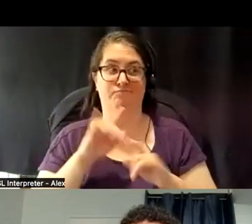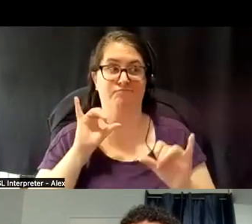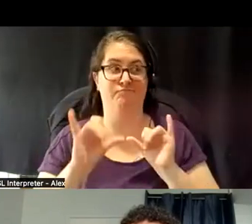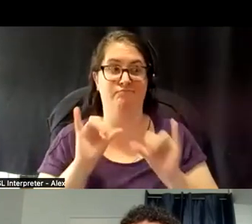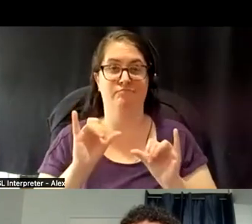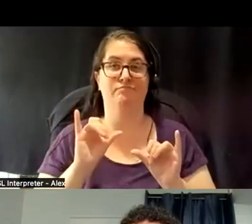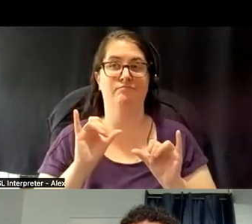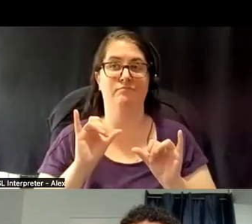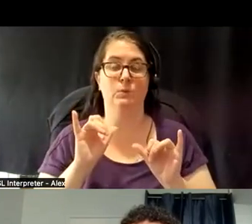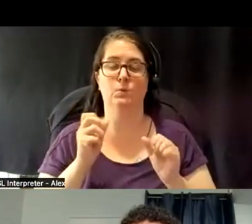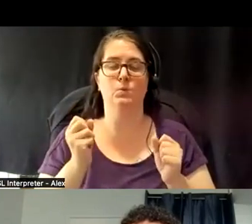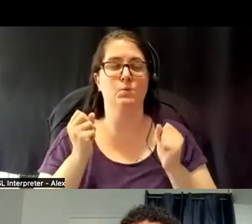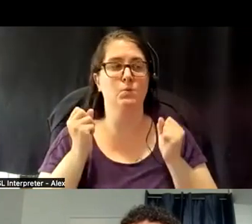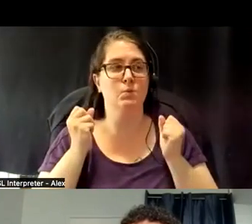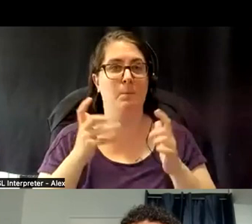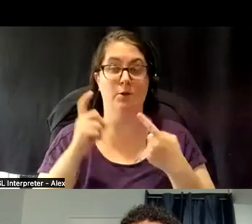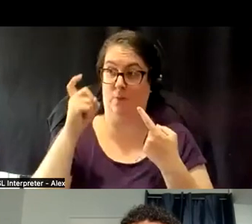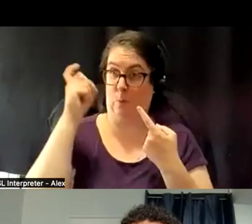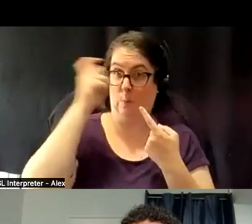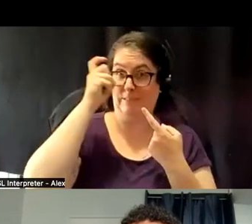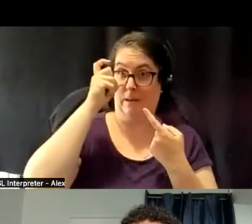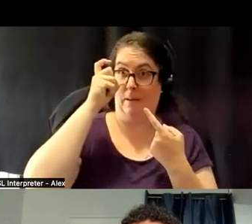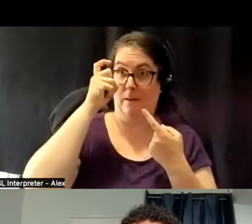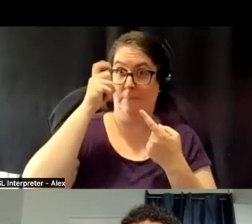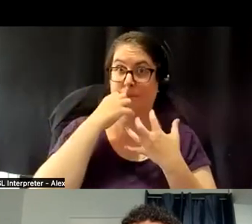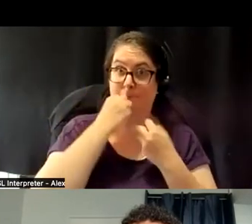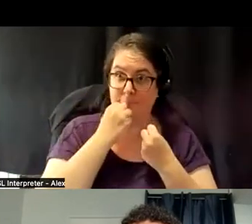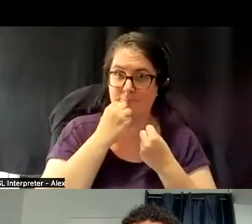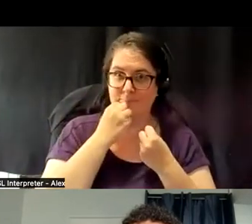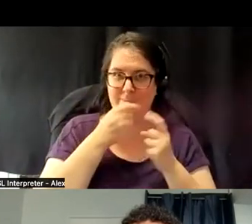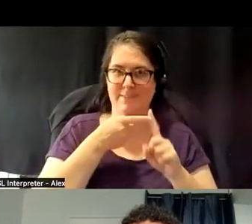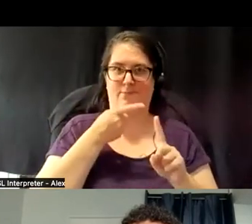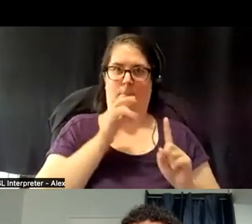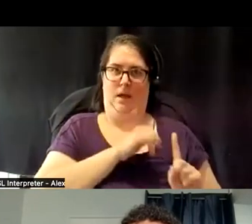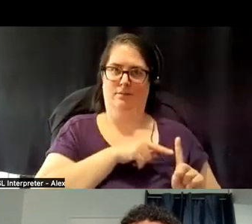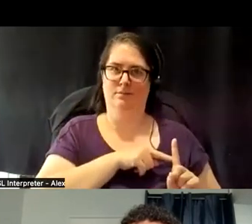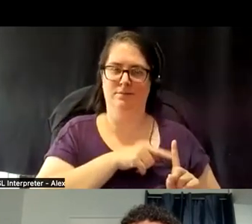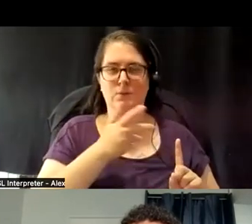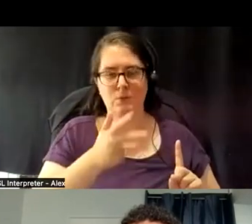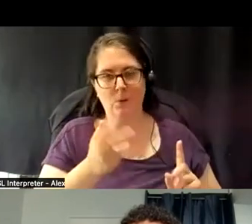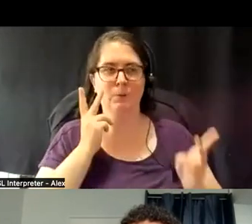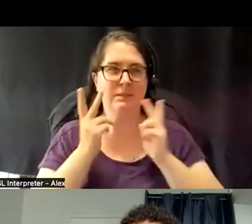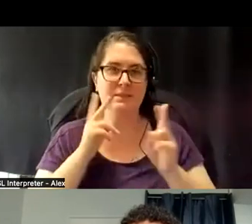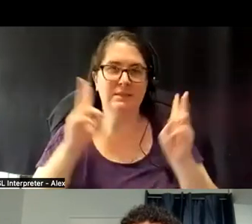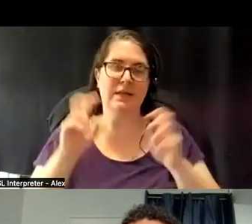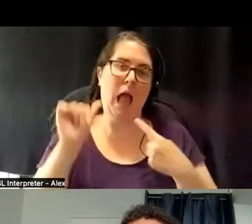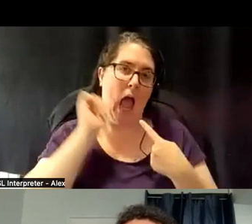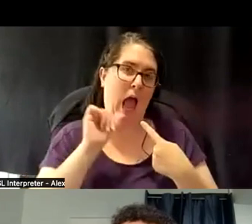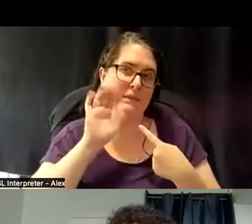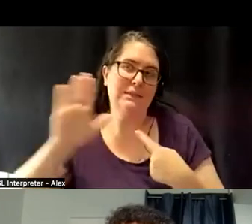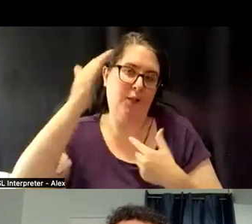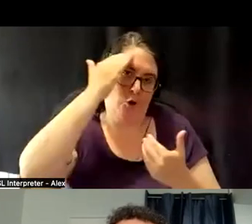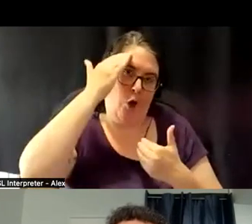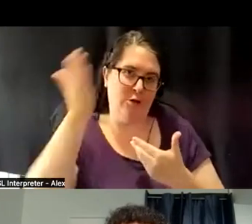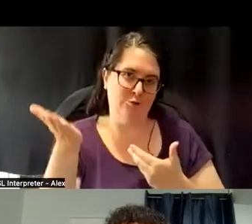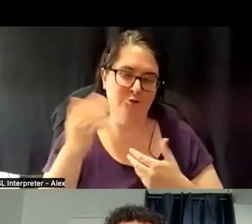of the wisdom we hold is embedded into that, and in a lot of ways seen as like auntie knowledge or like, you know,